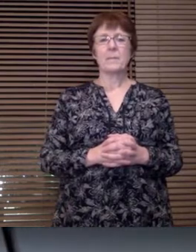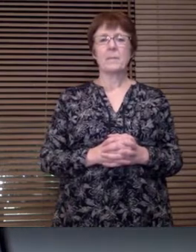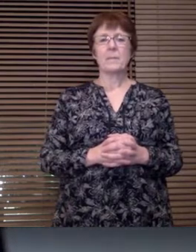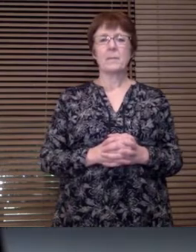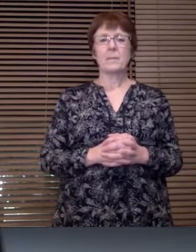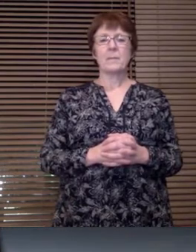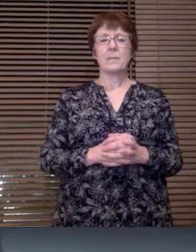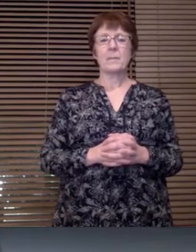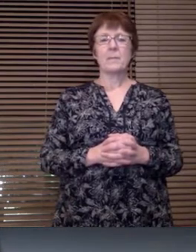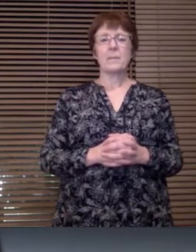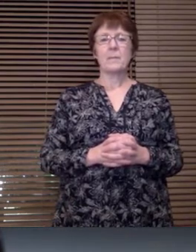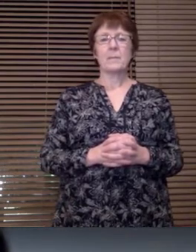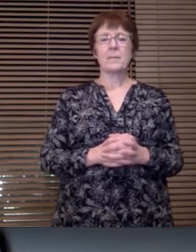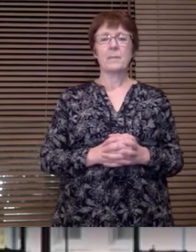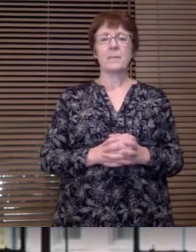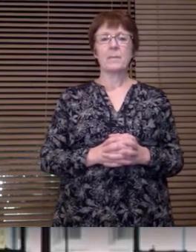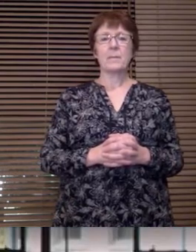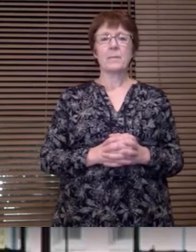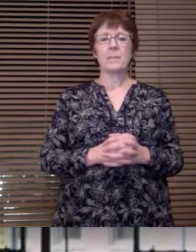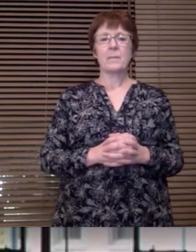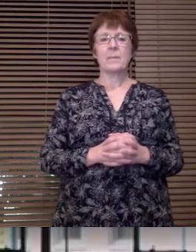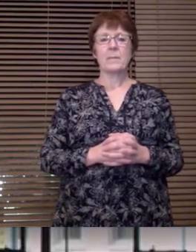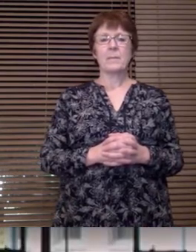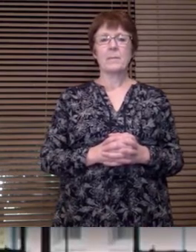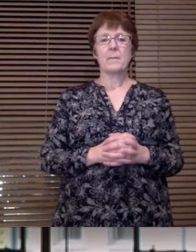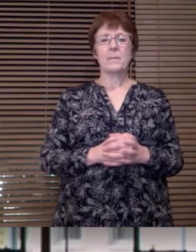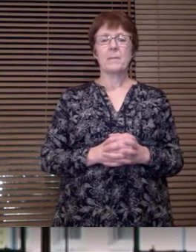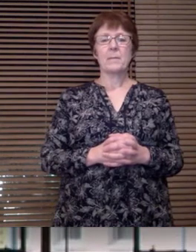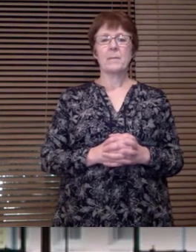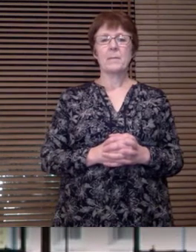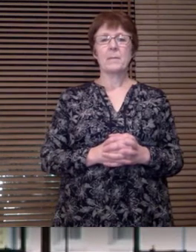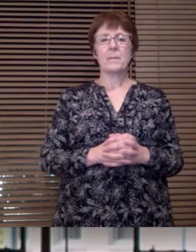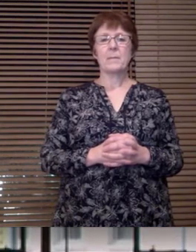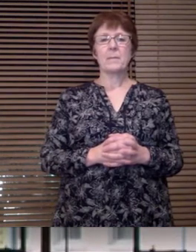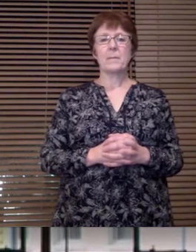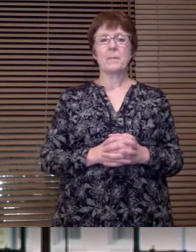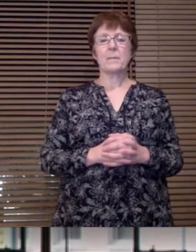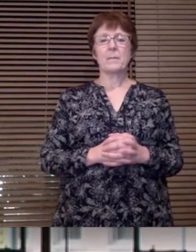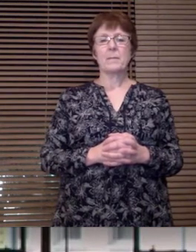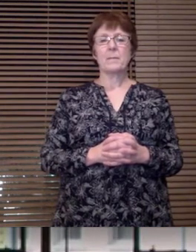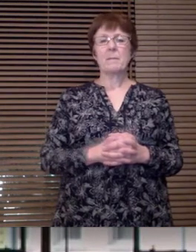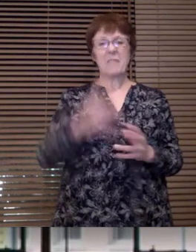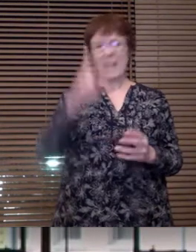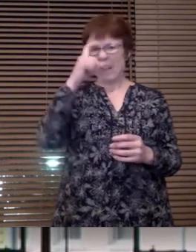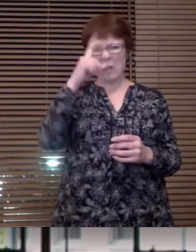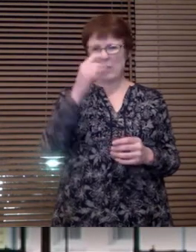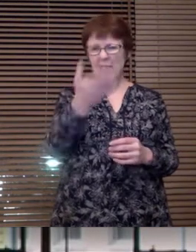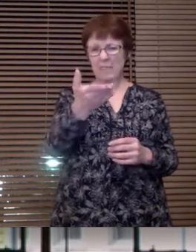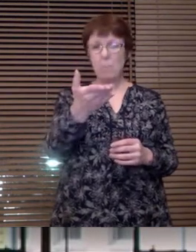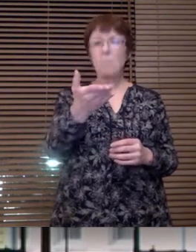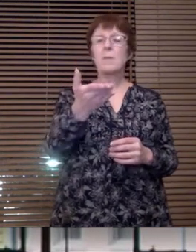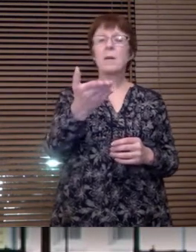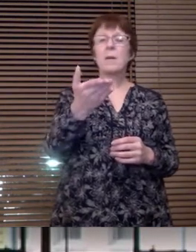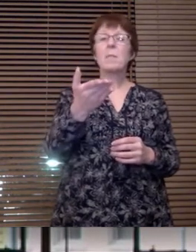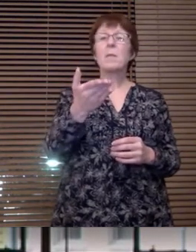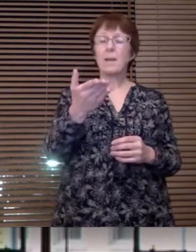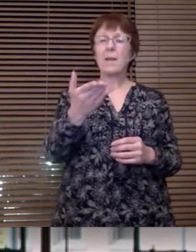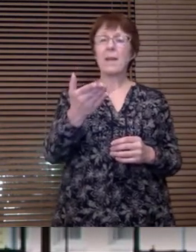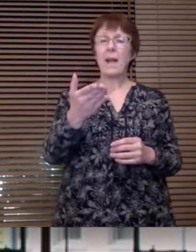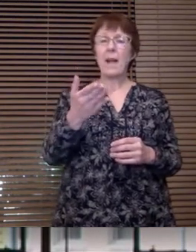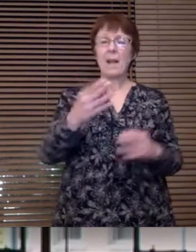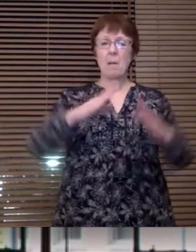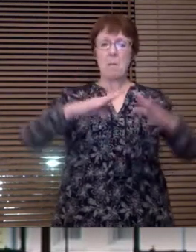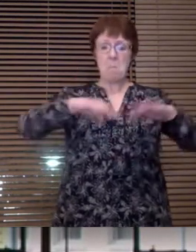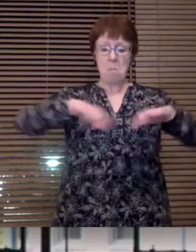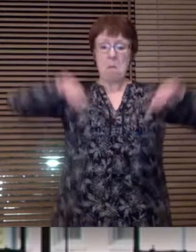Keep pushing tall. In this position, you want to be tall and strong. When we get to front support, we don't want to be leaning action. Keep fighting. A few seconds